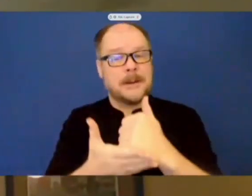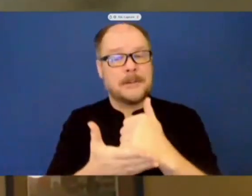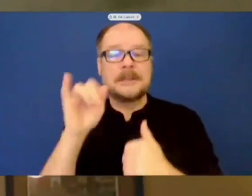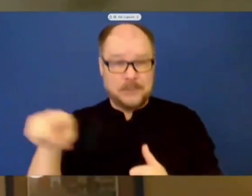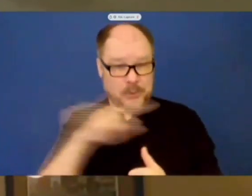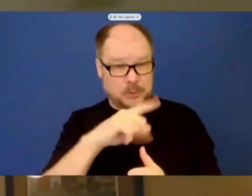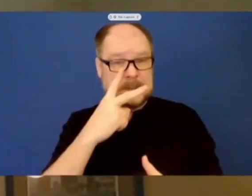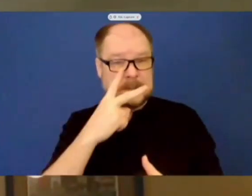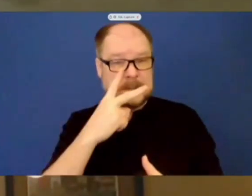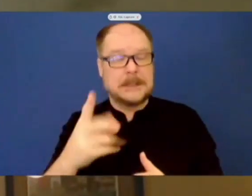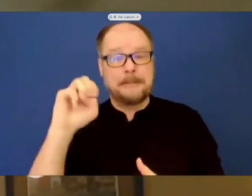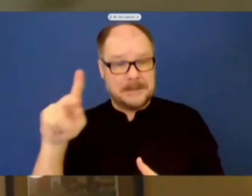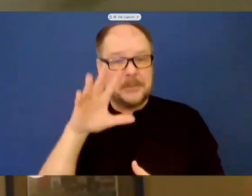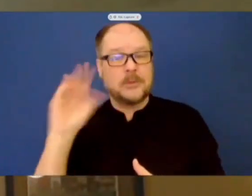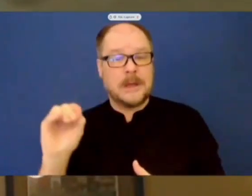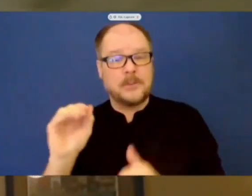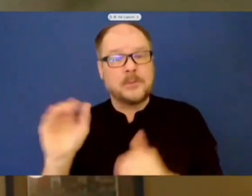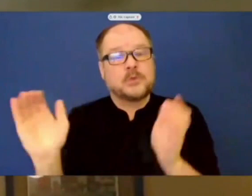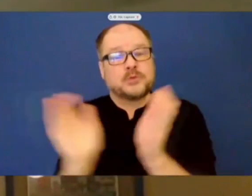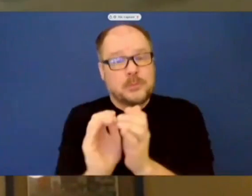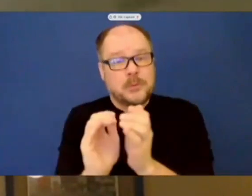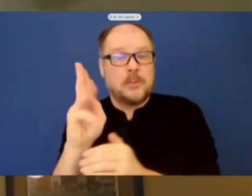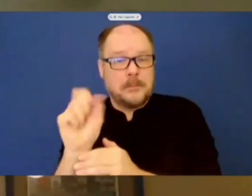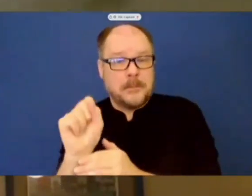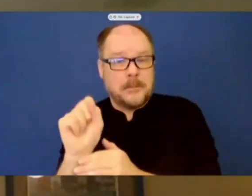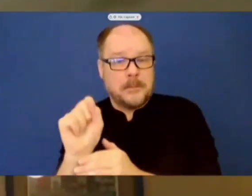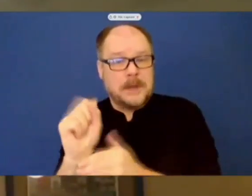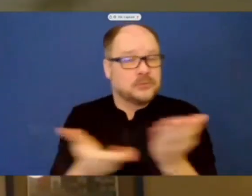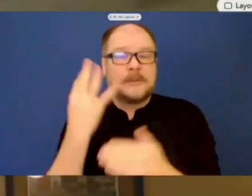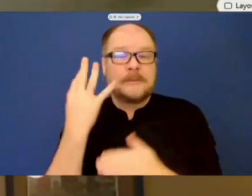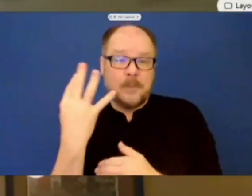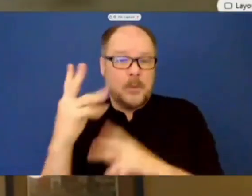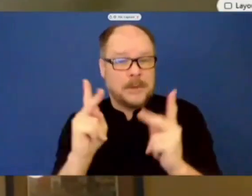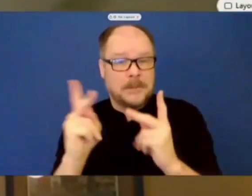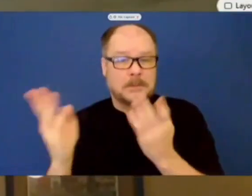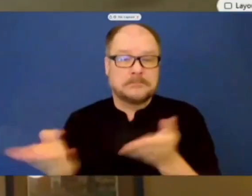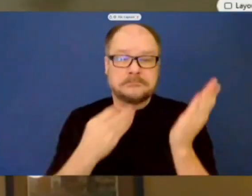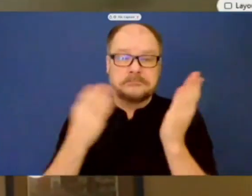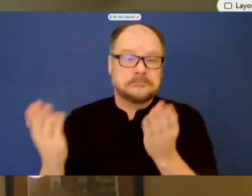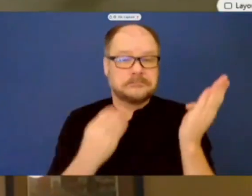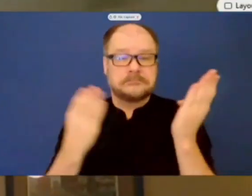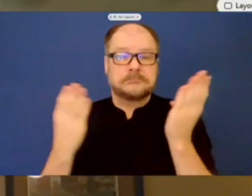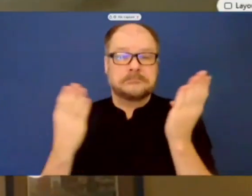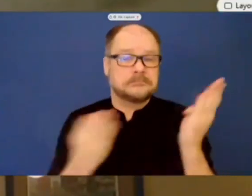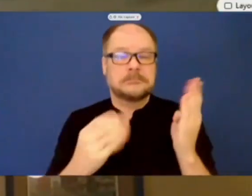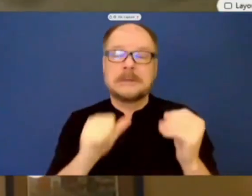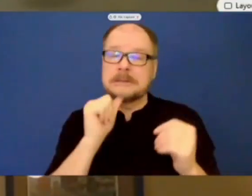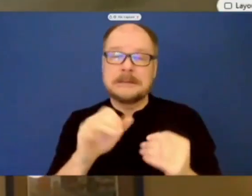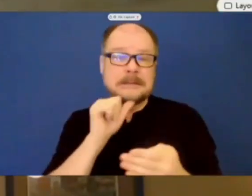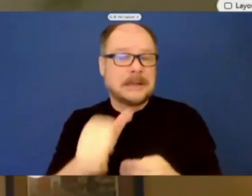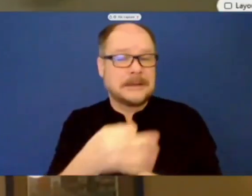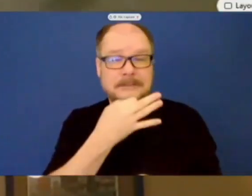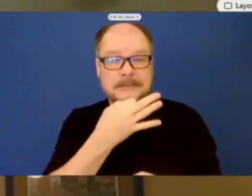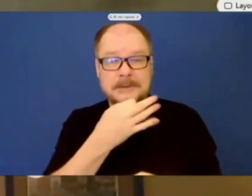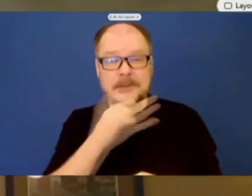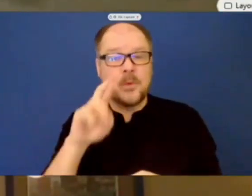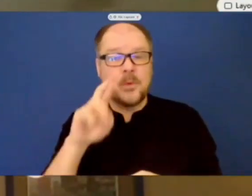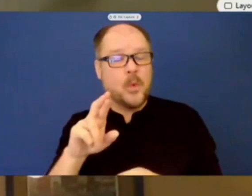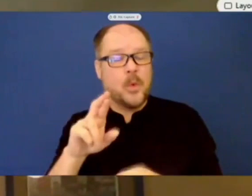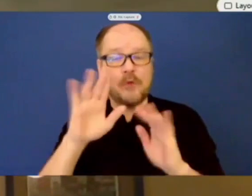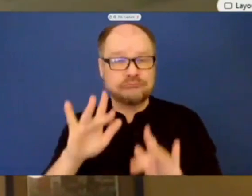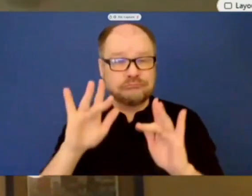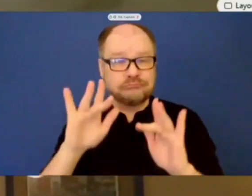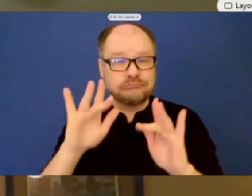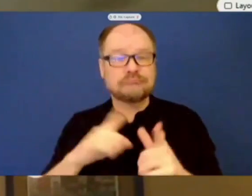employees in small buses transporting 4 people at a time to the hotels, which is neither efficient nor compassionate, you will know